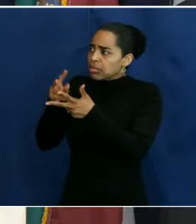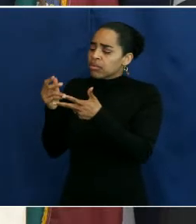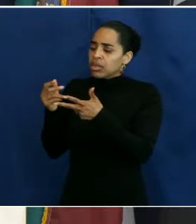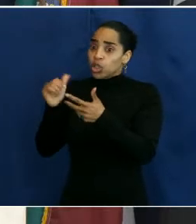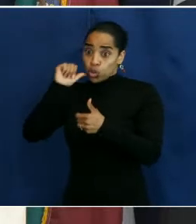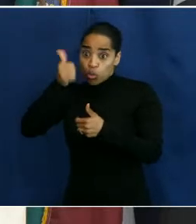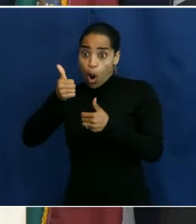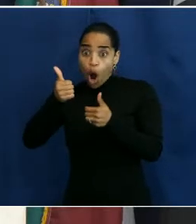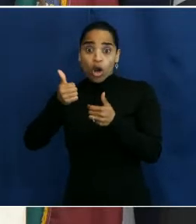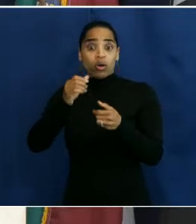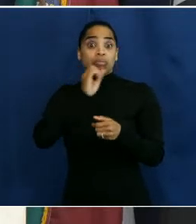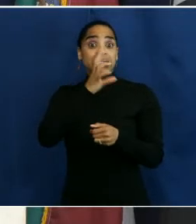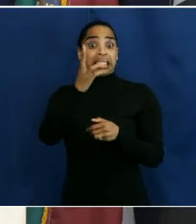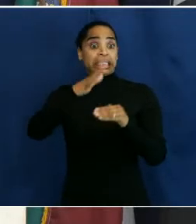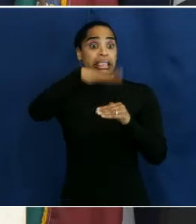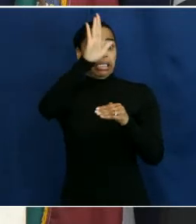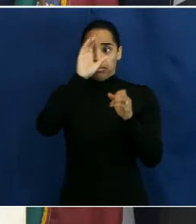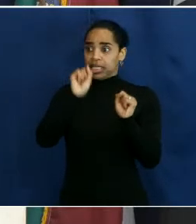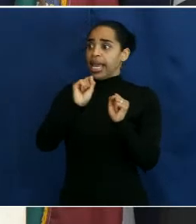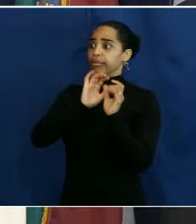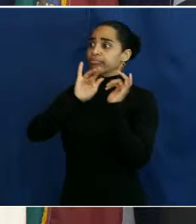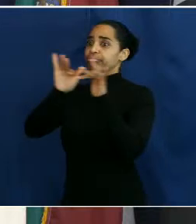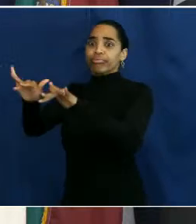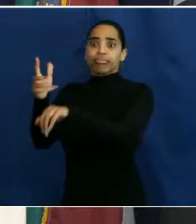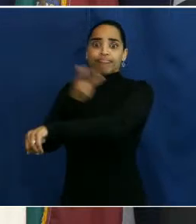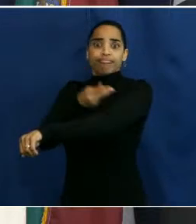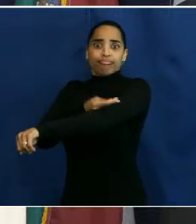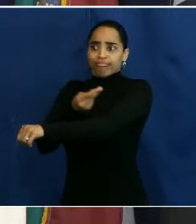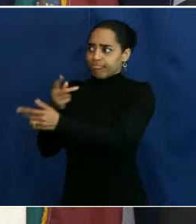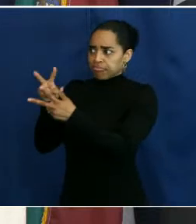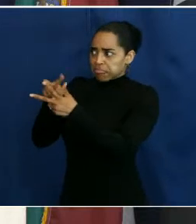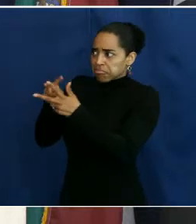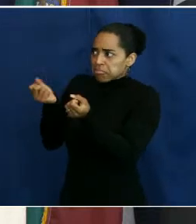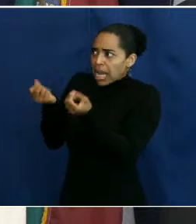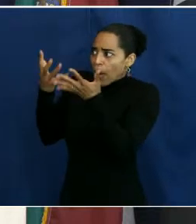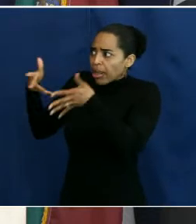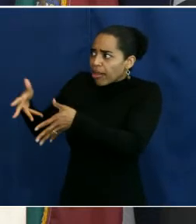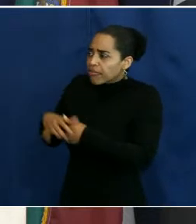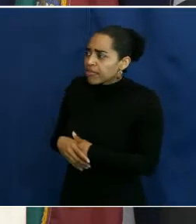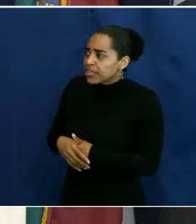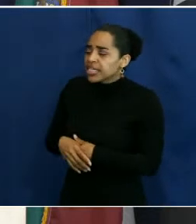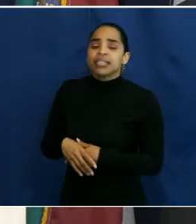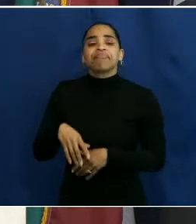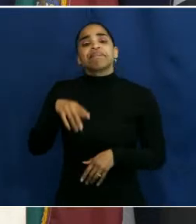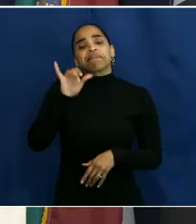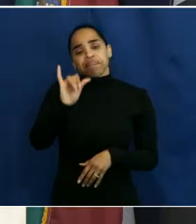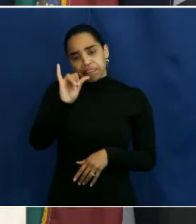expanded group of people is now kind of landing in when everything opens up tomorrow. Yeah, Paul,